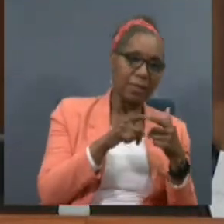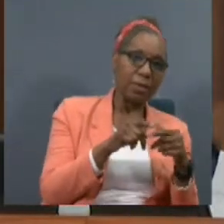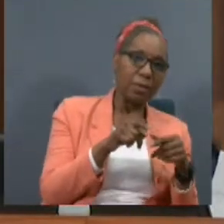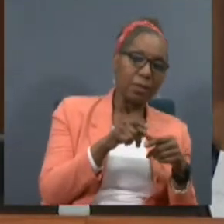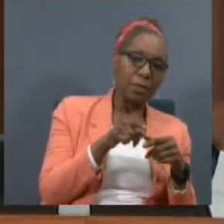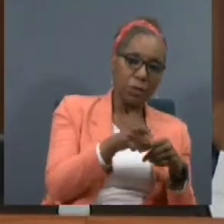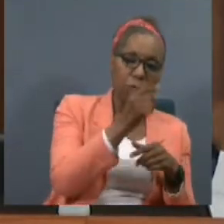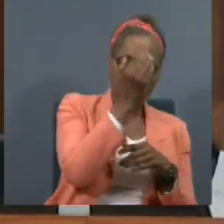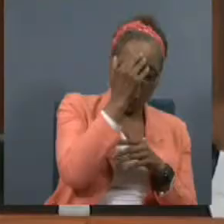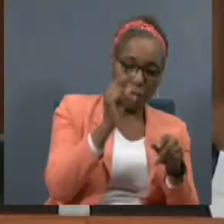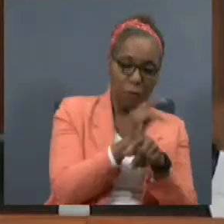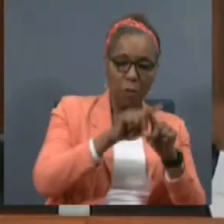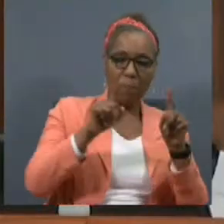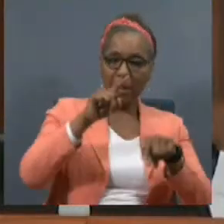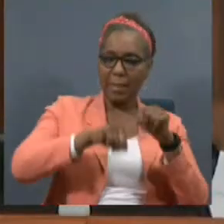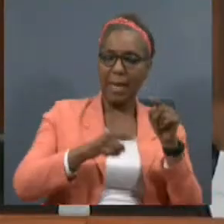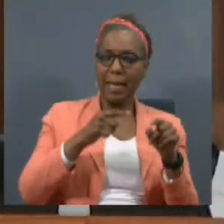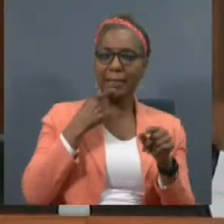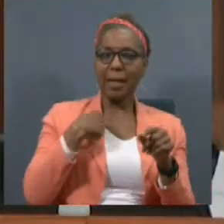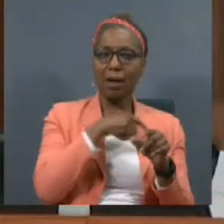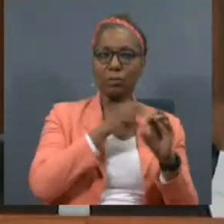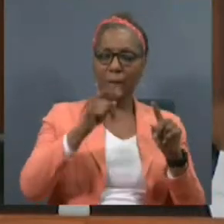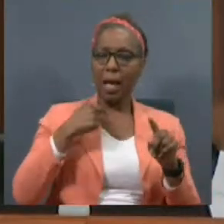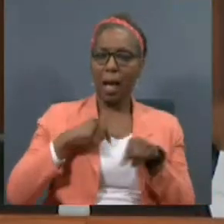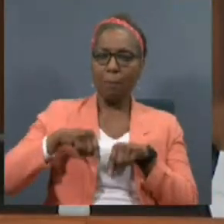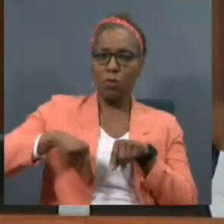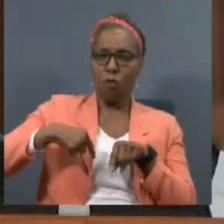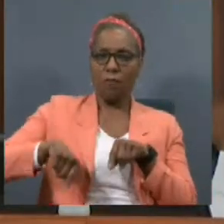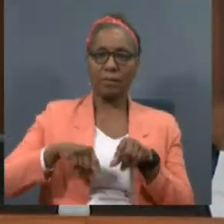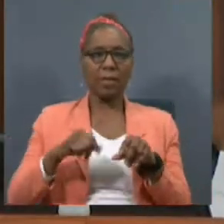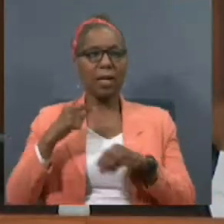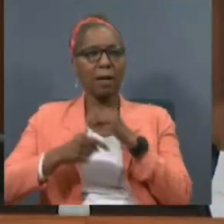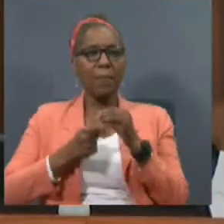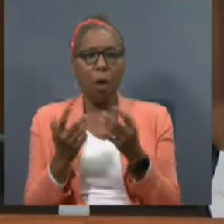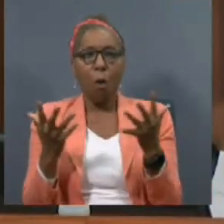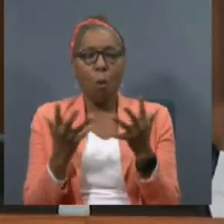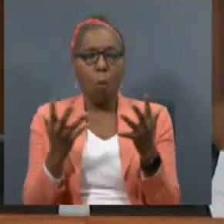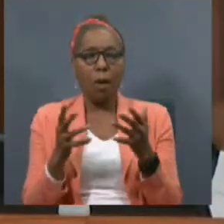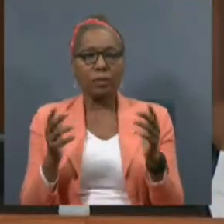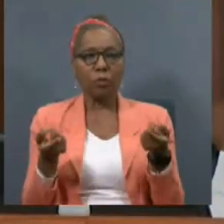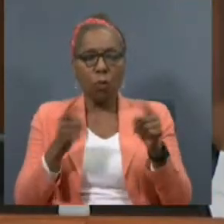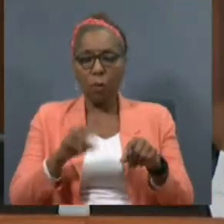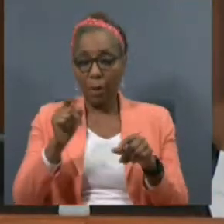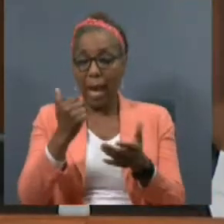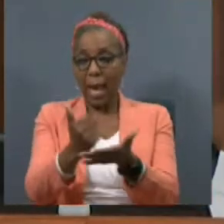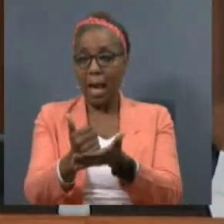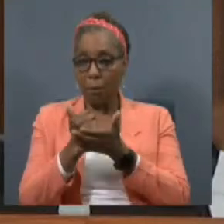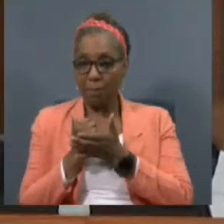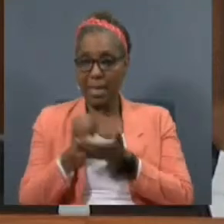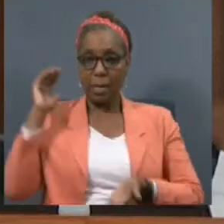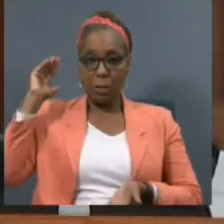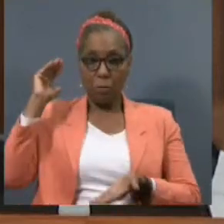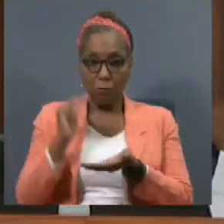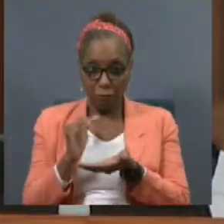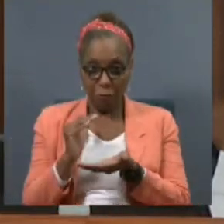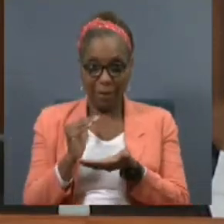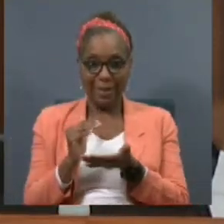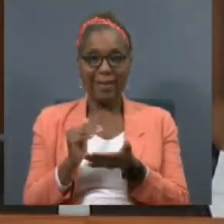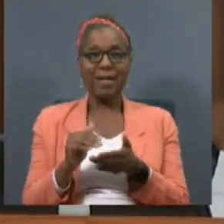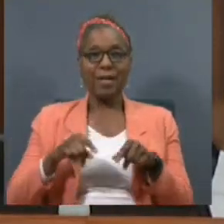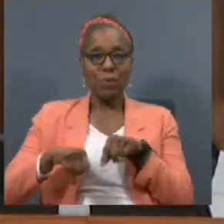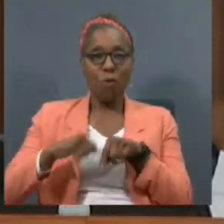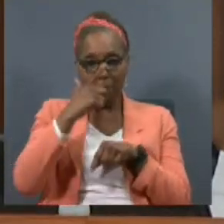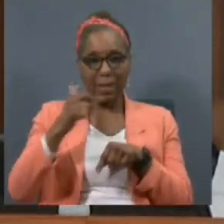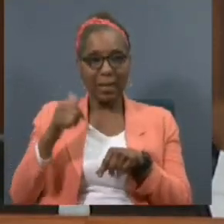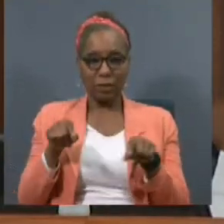can't tell us. So I'm a little nervous here about what's really going on. So help me be less nervous. Yeah. Because you